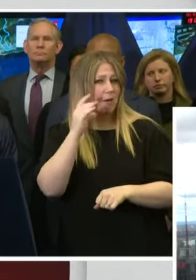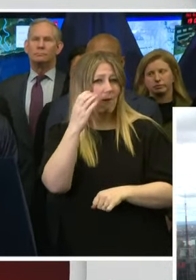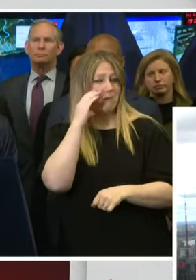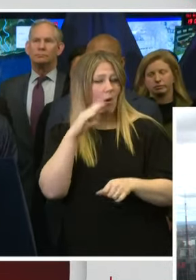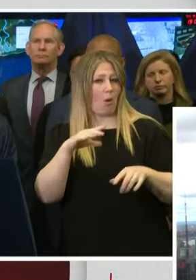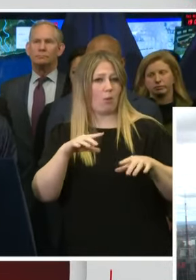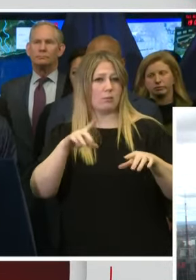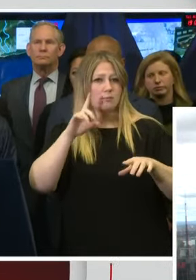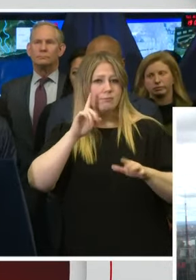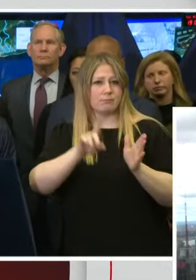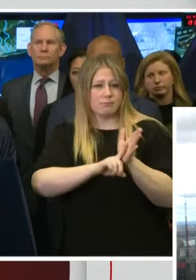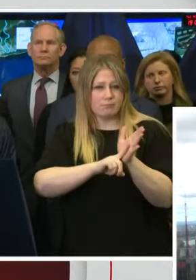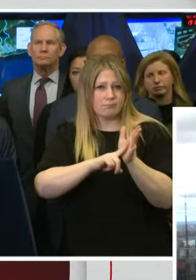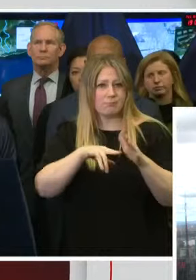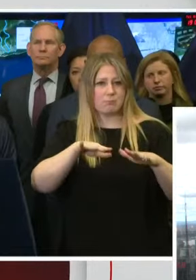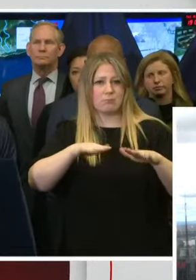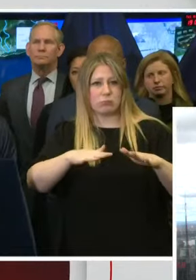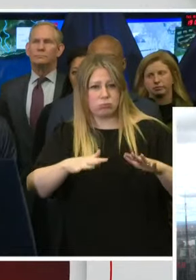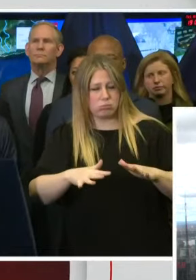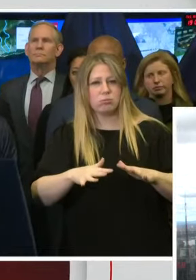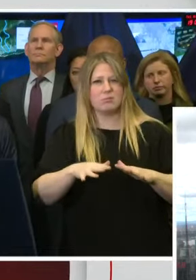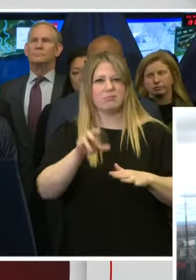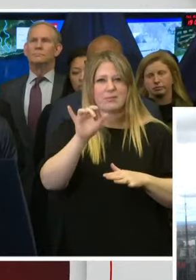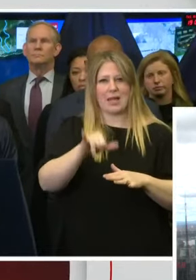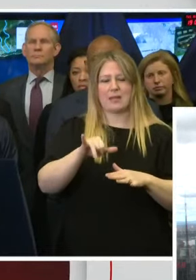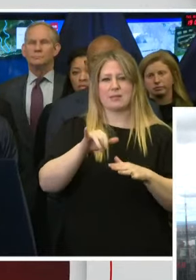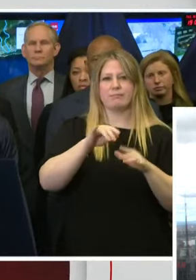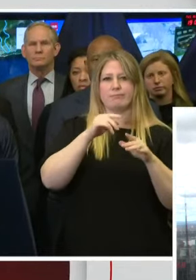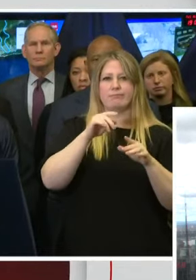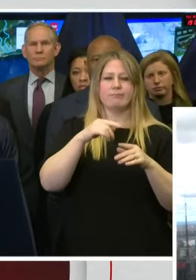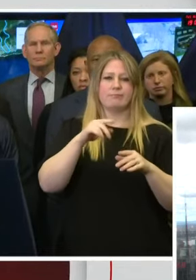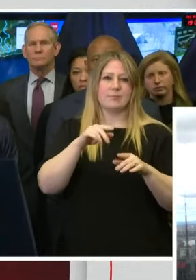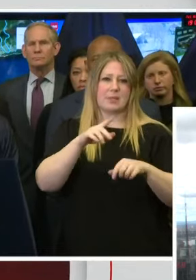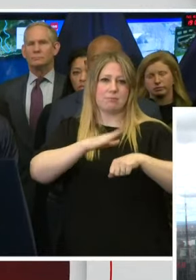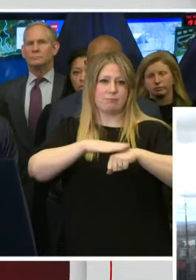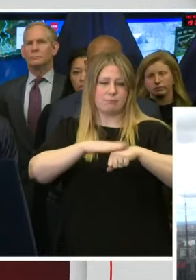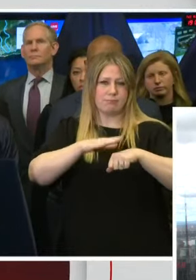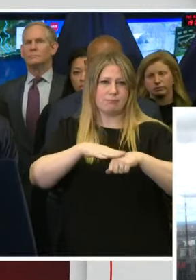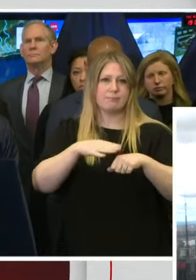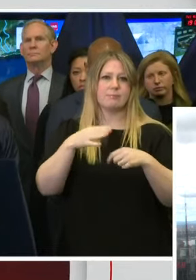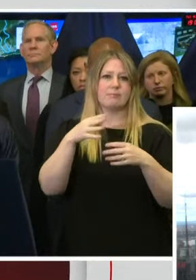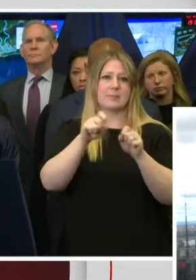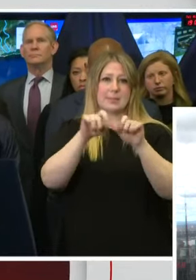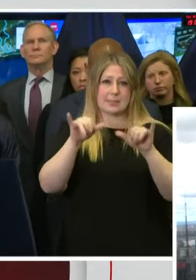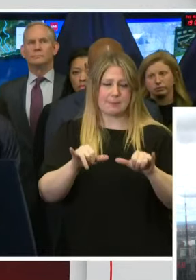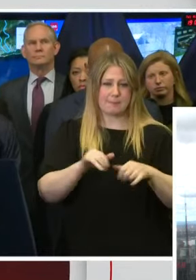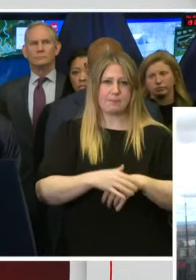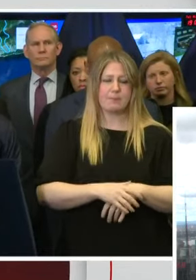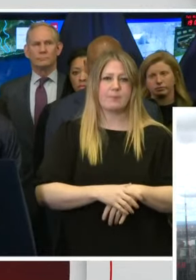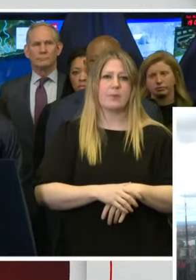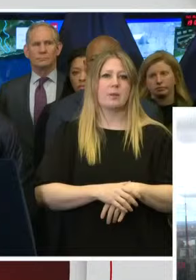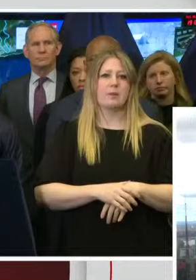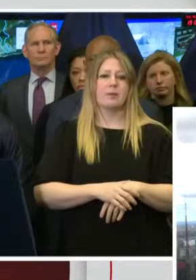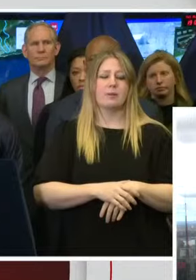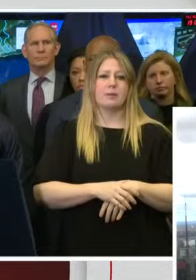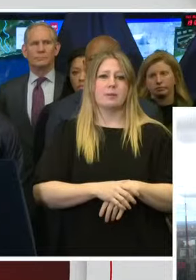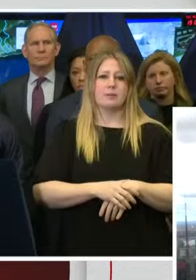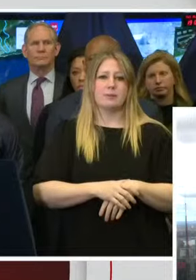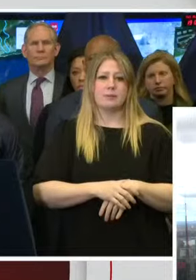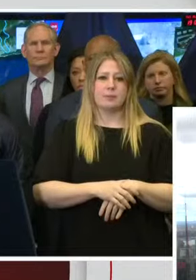as it happened, we convened here at New York City Emergency Management in order to be able to send out guidance.